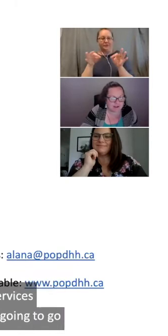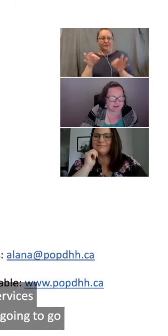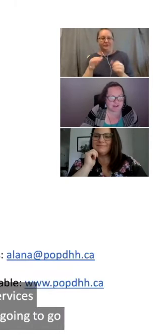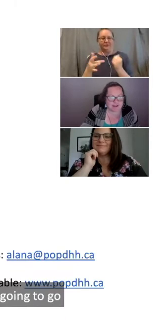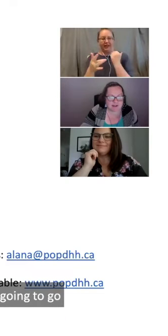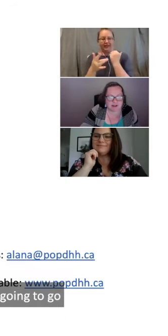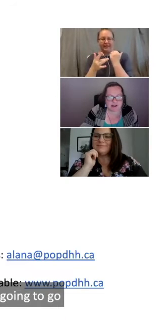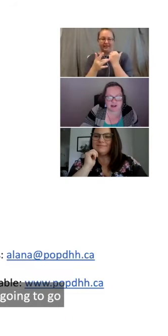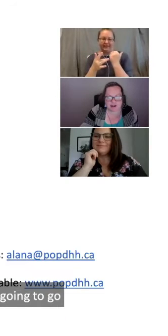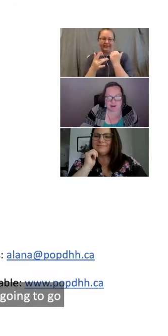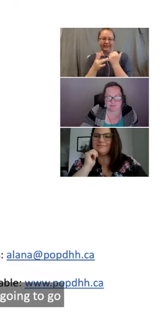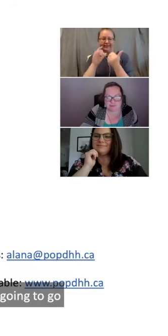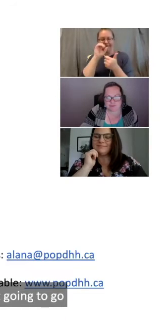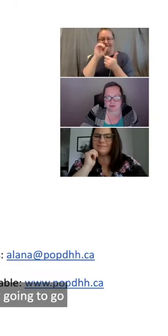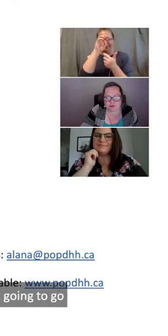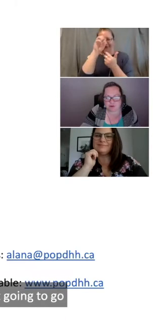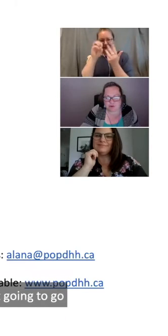technical